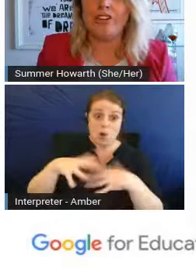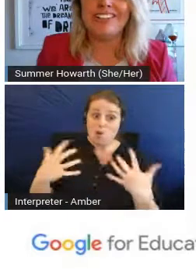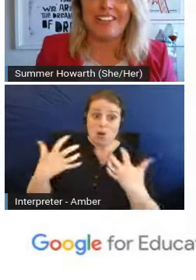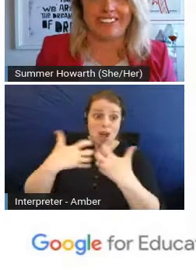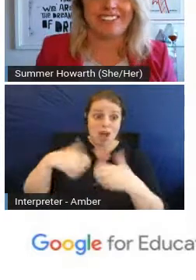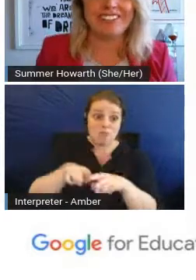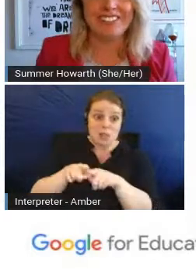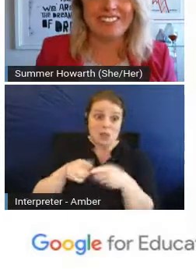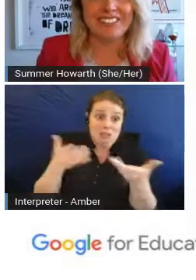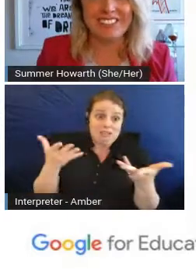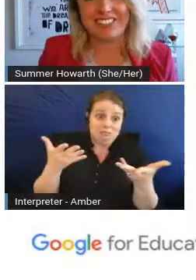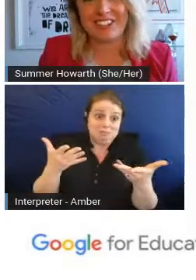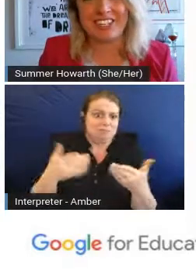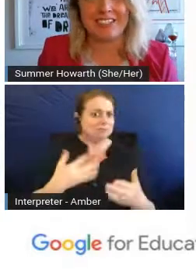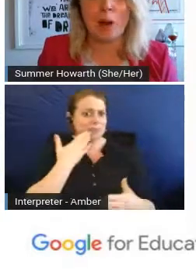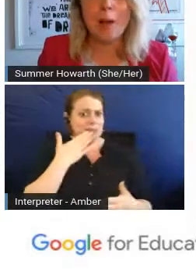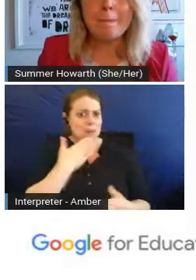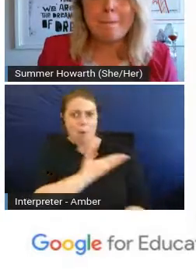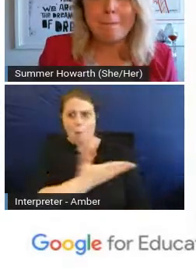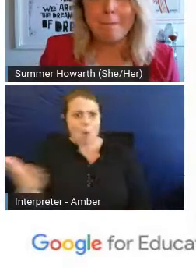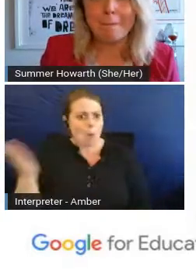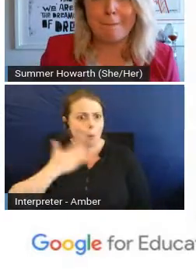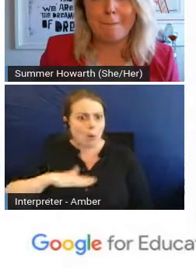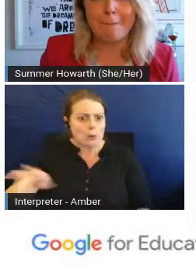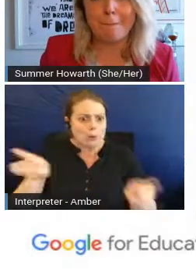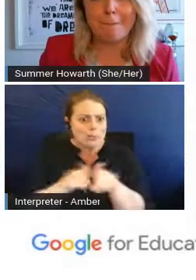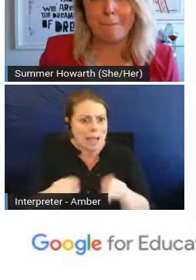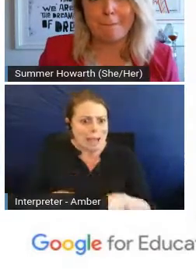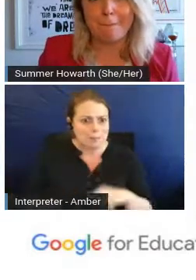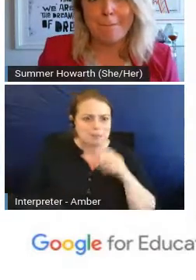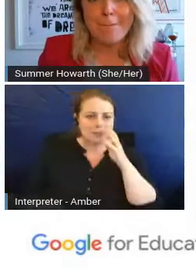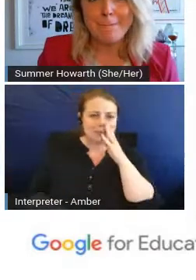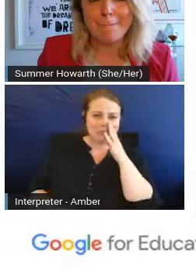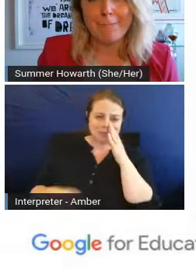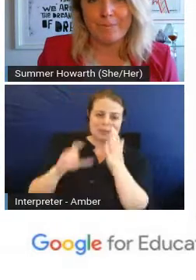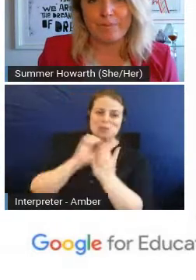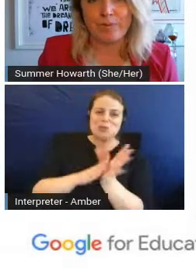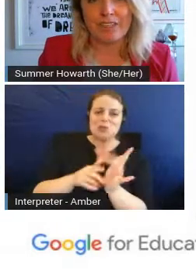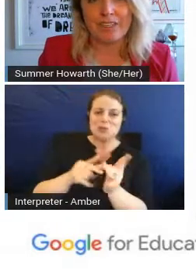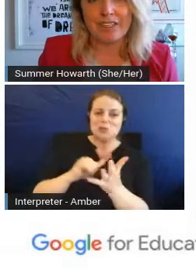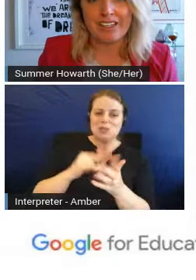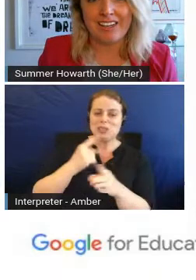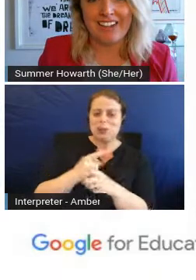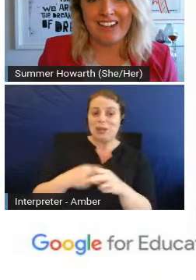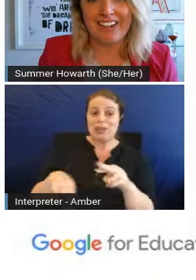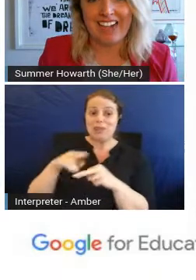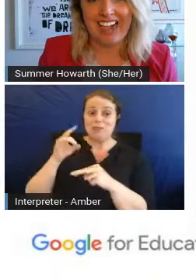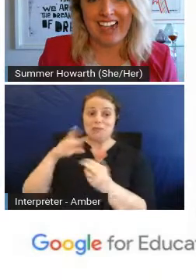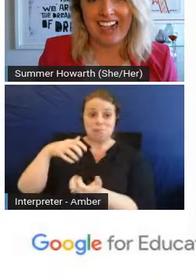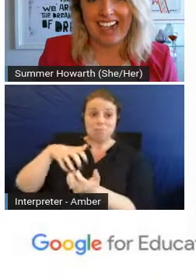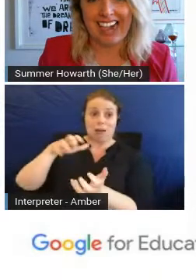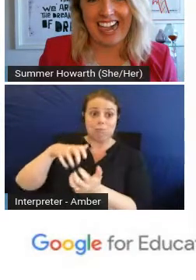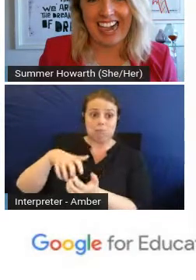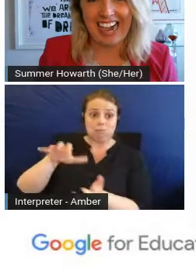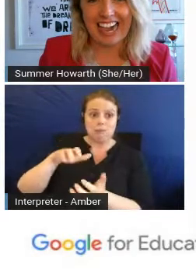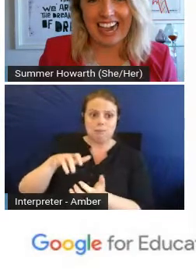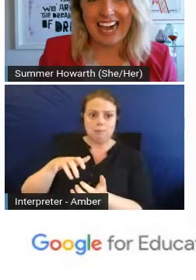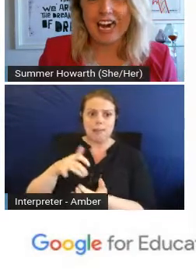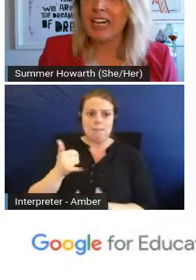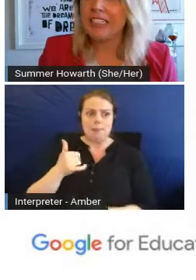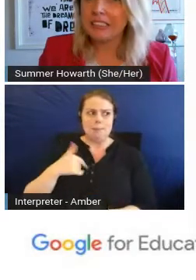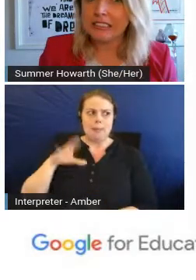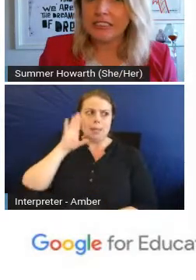So who doesn't? Who doesn't? Exactly right. So if she does start to bark, you'll hear me possibly swear under my breath,